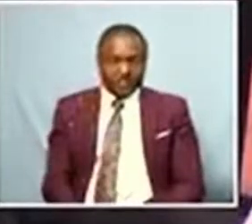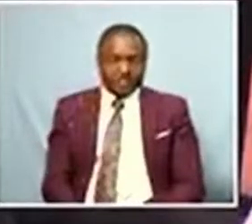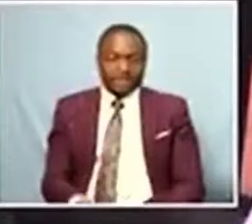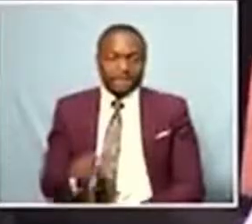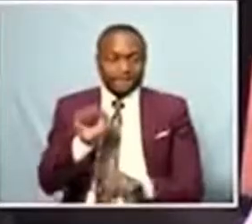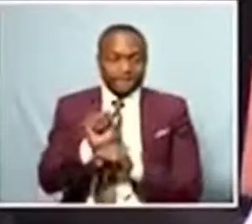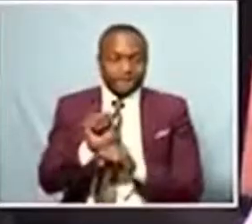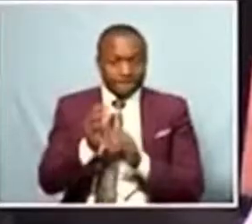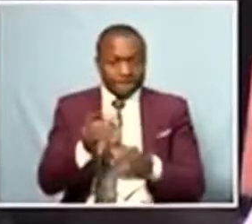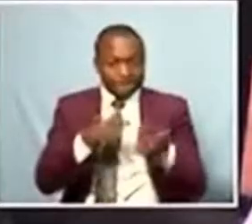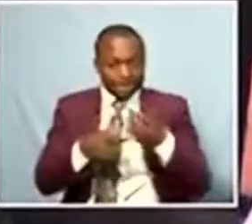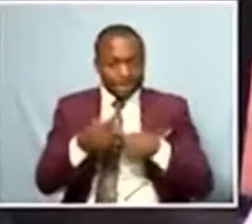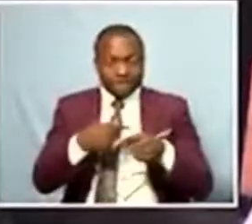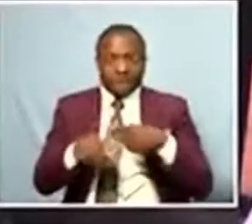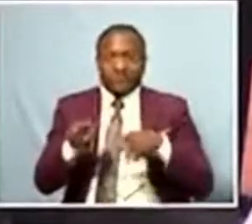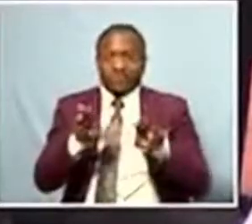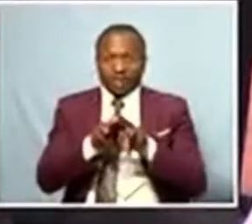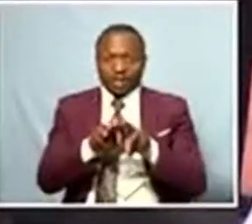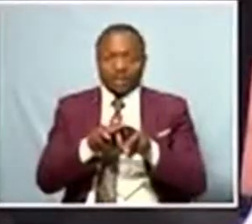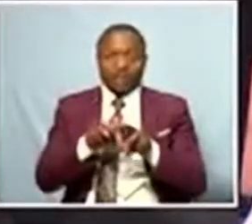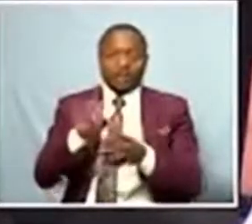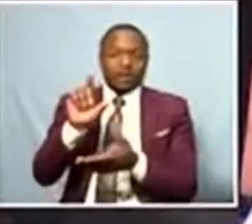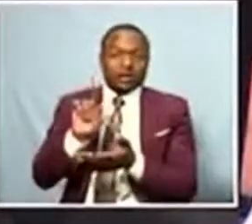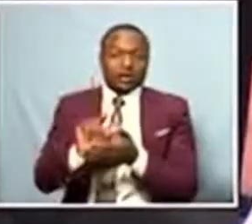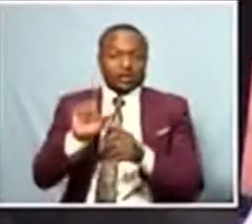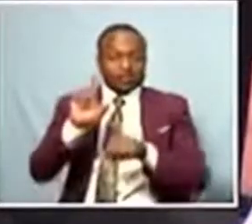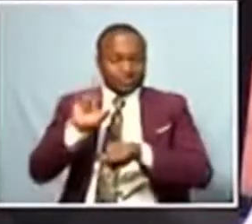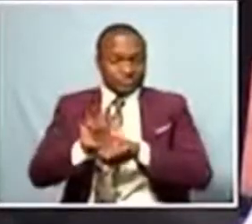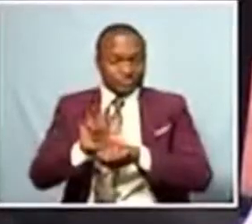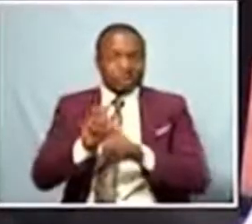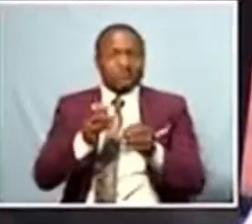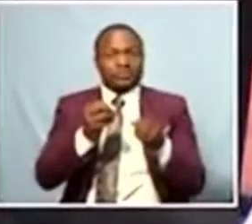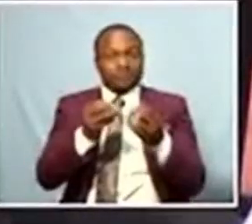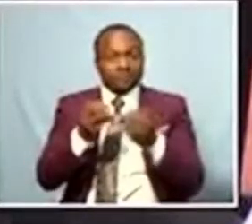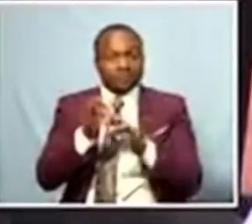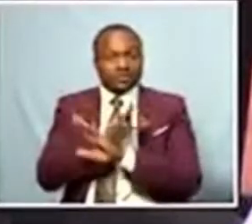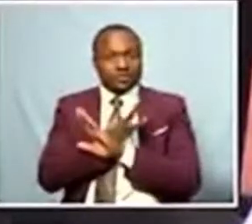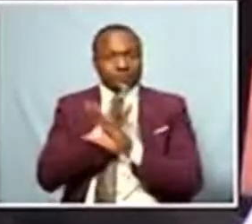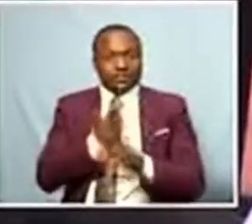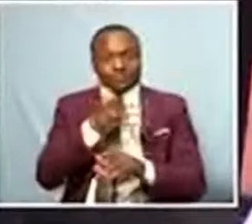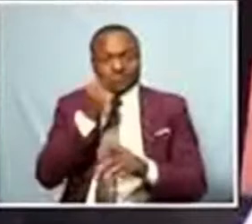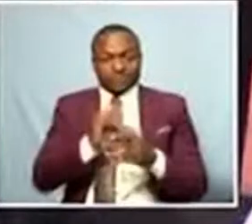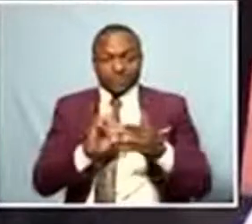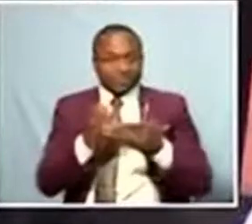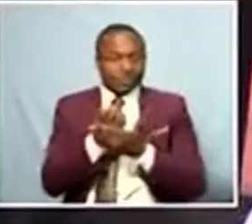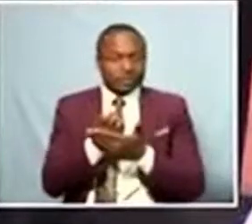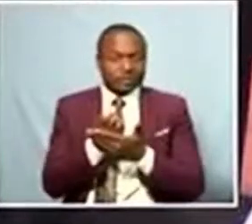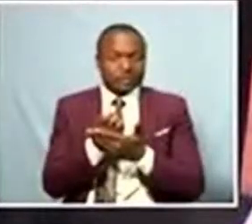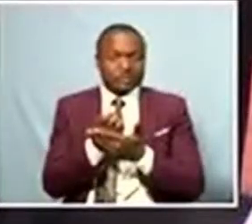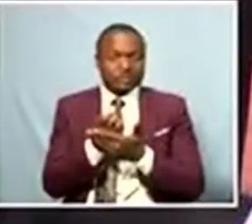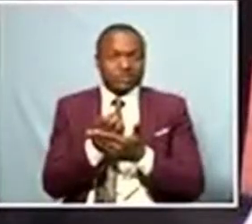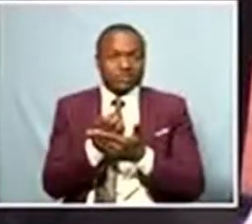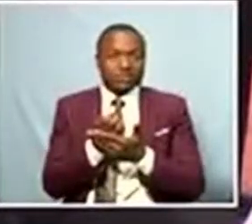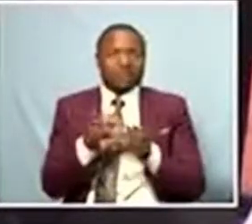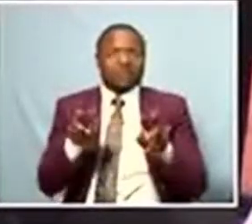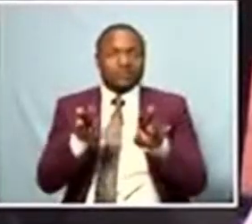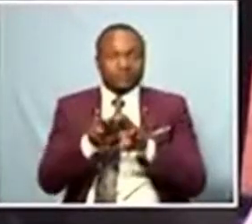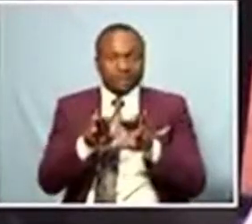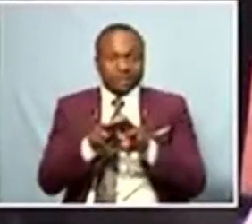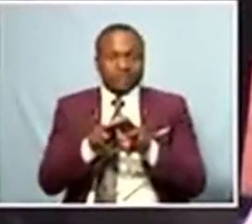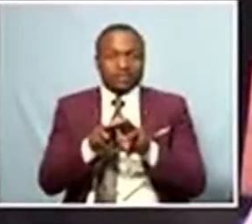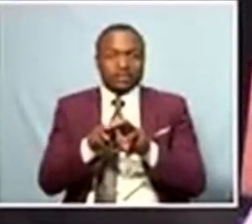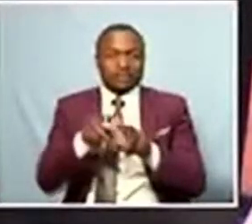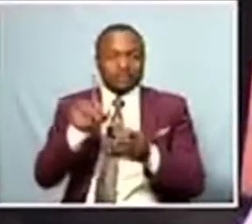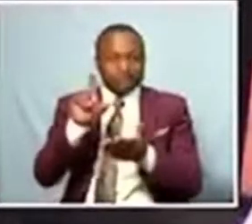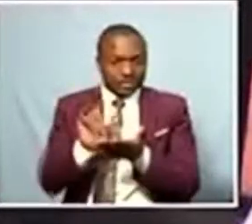workers from Malawi, there's cheap labor, so most of the Zambians would rather engage Malawians because of cheap labor than Zambians.